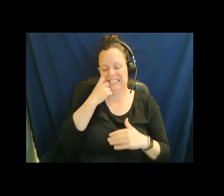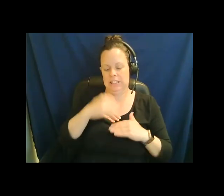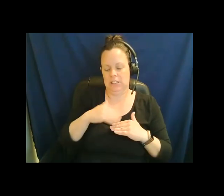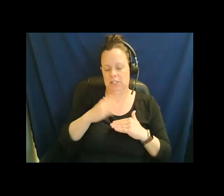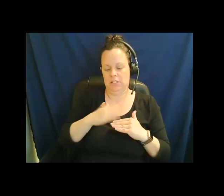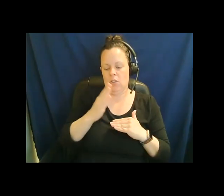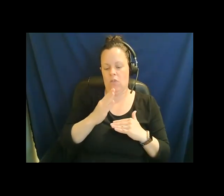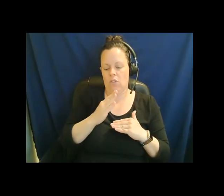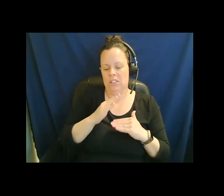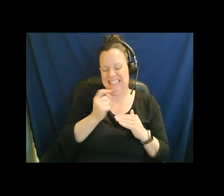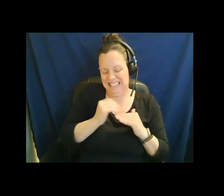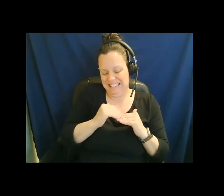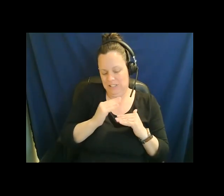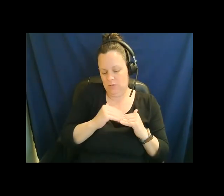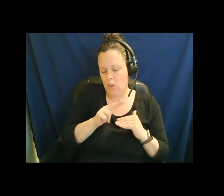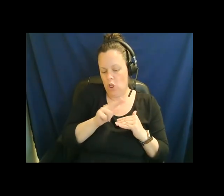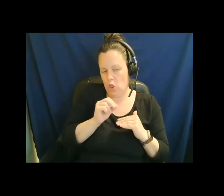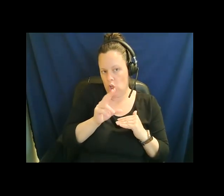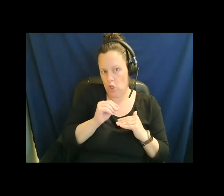the 23 counties that we serve.